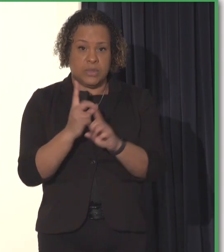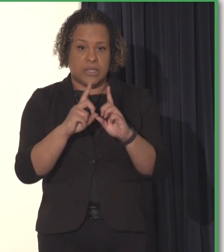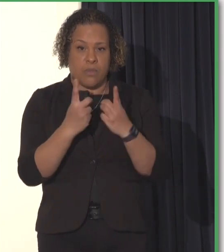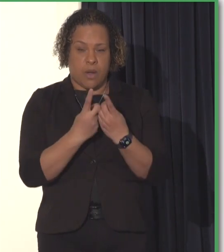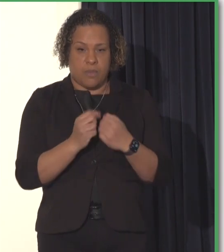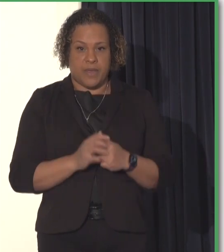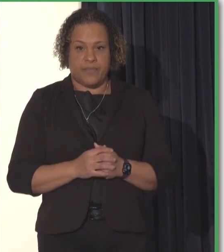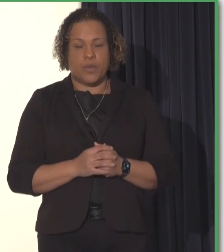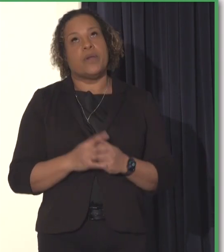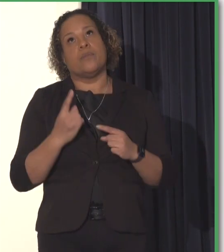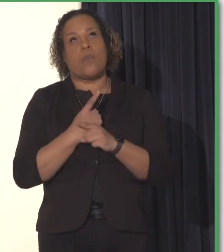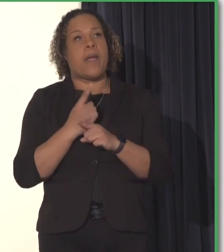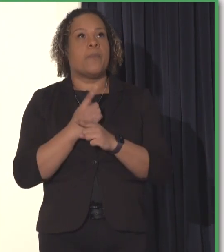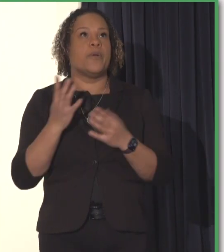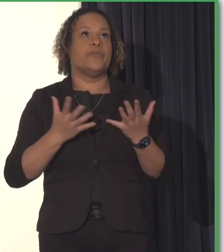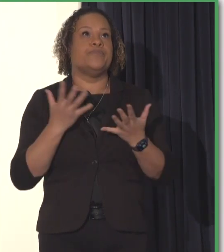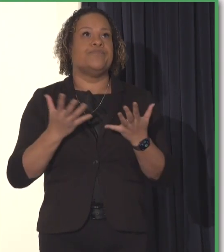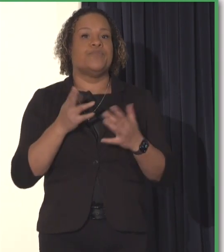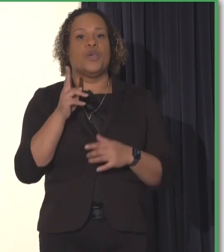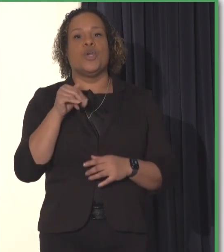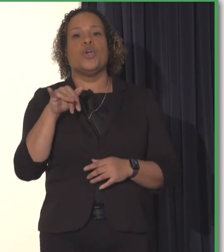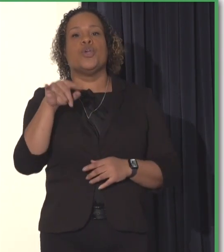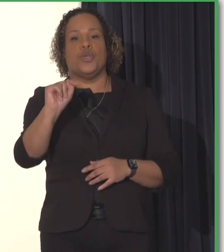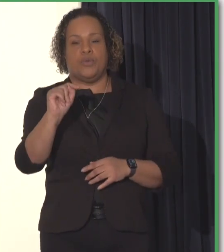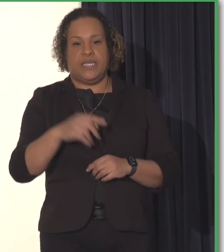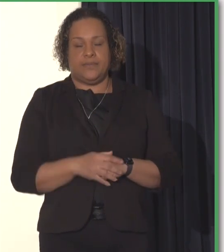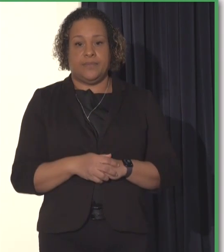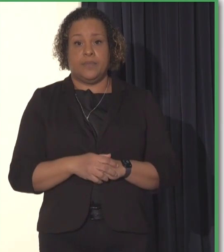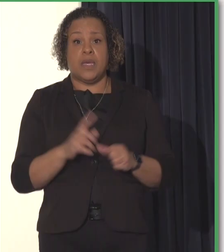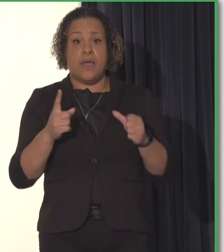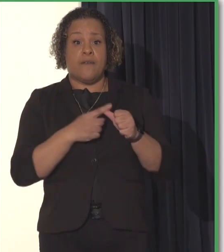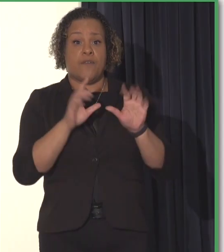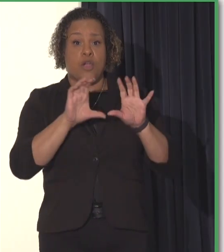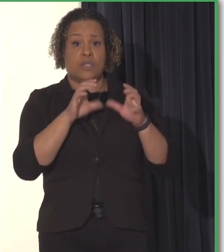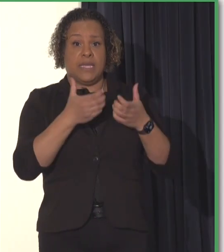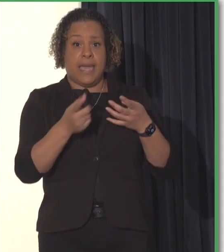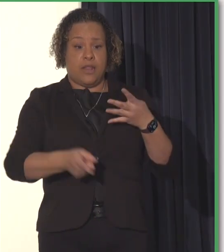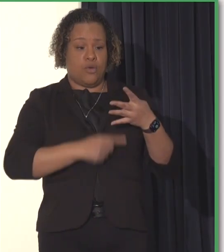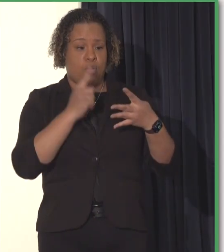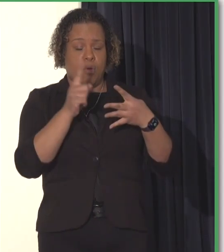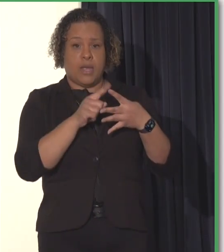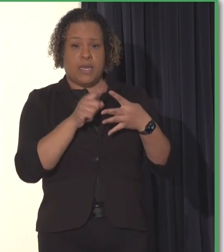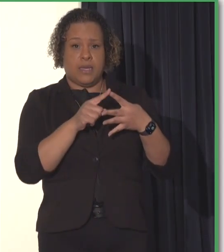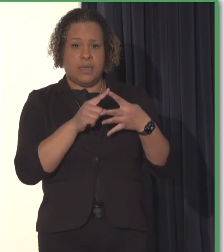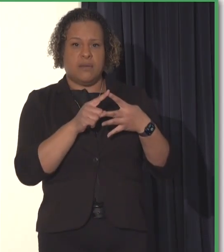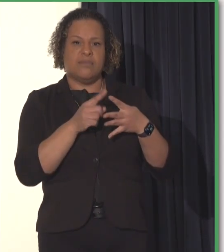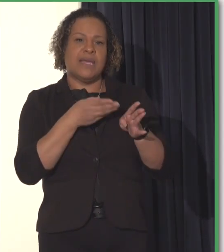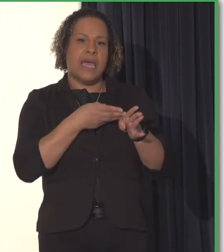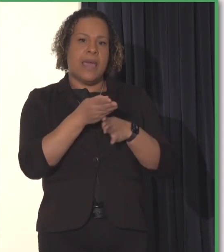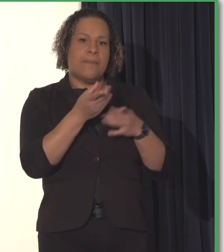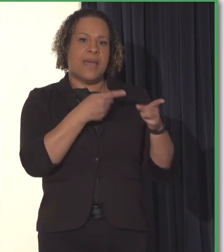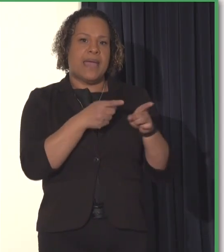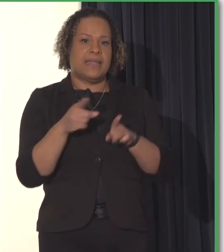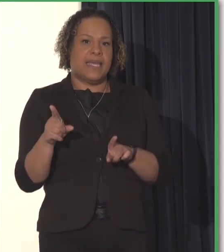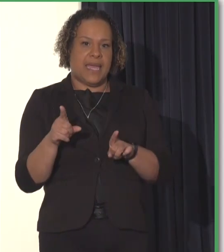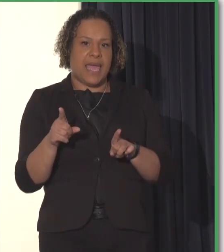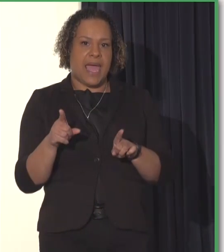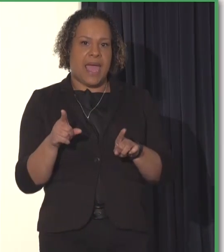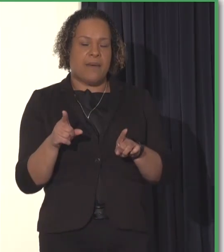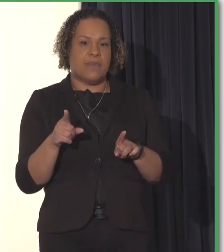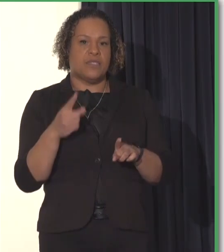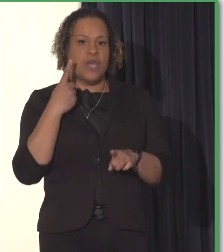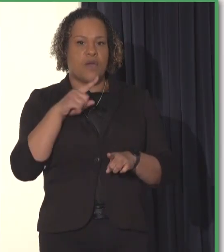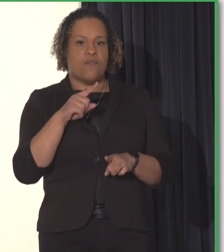department or the proper unit. The first category, and it's mainly done on magnitude of force,